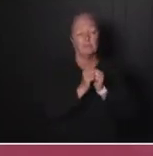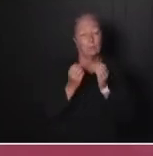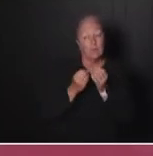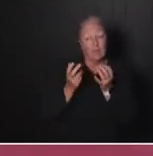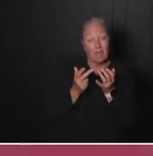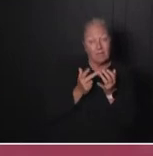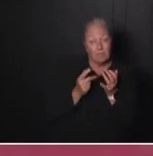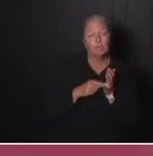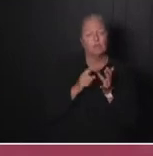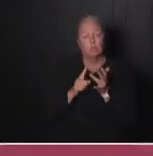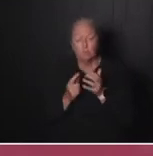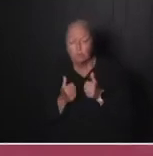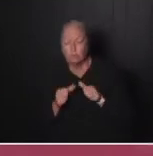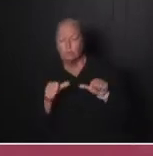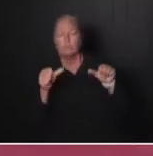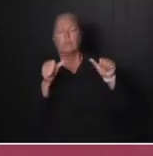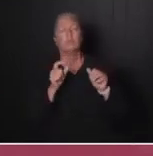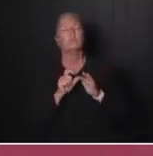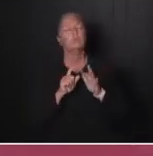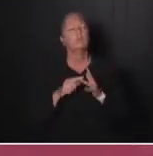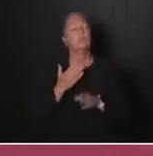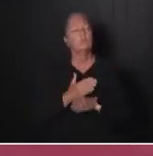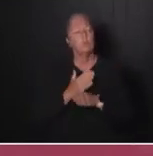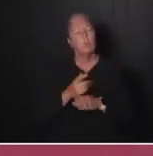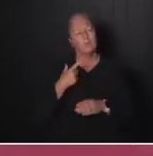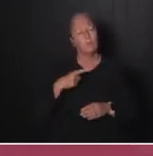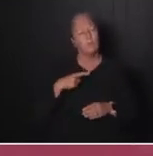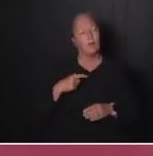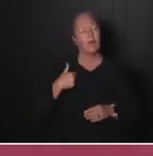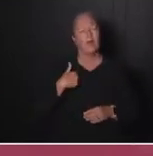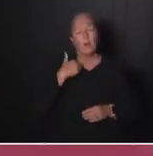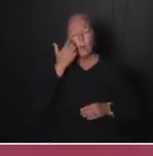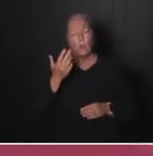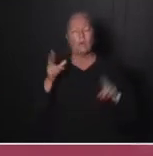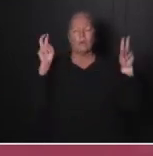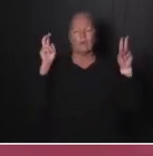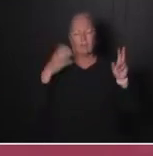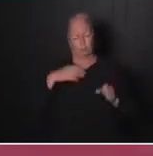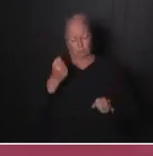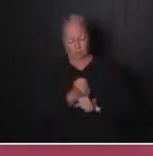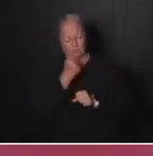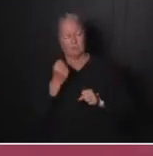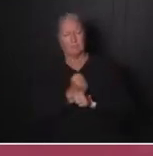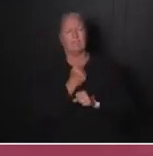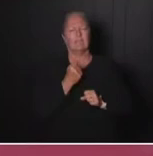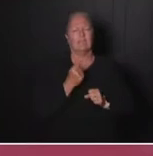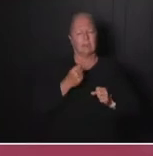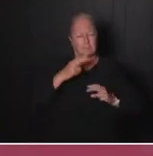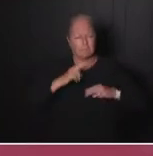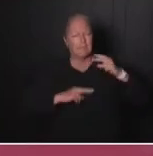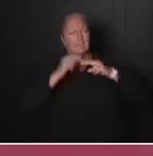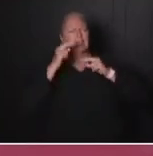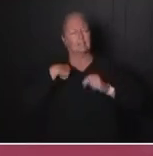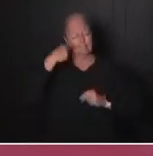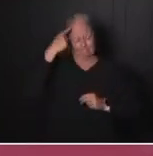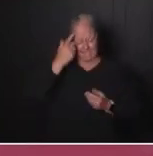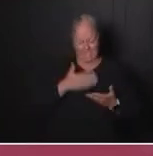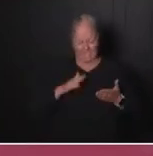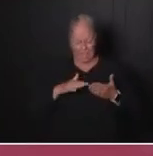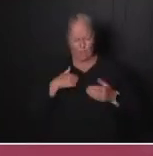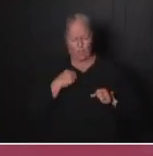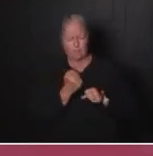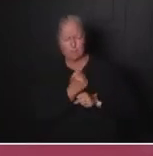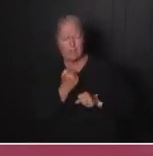things done. And that's why I've always tried to be a builder. I always ask, how can I make